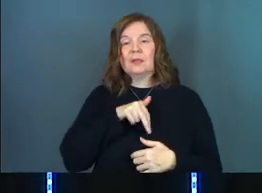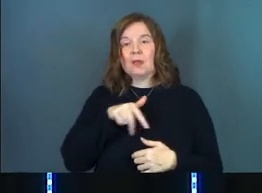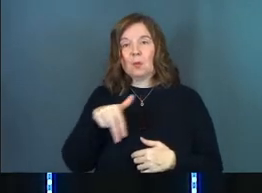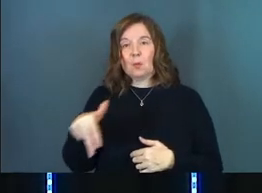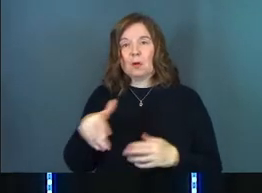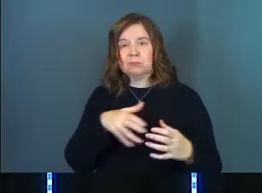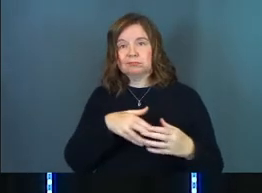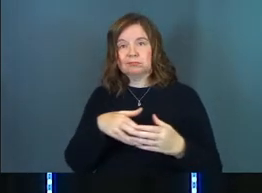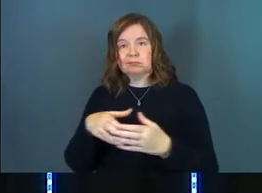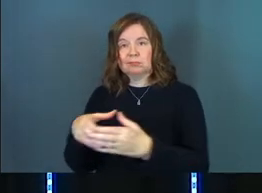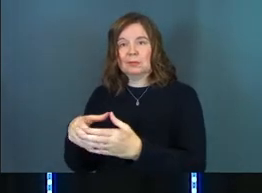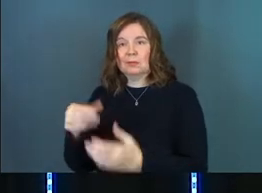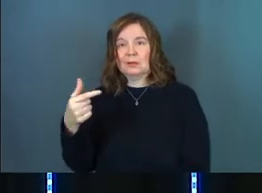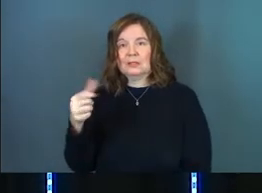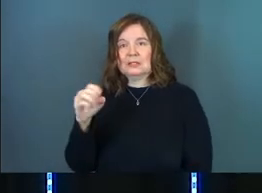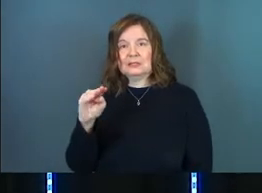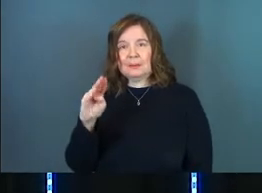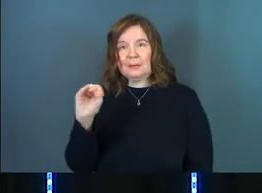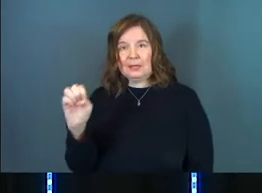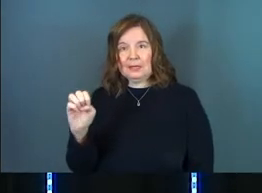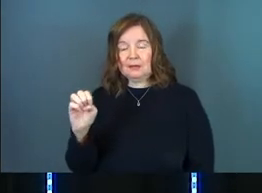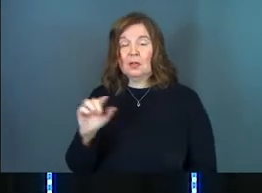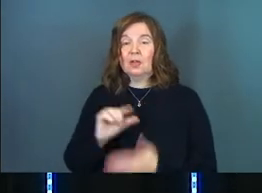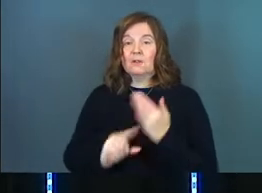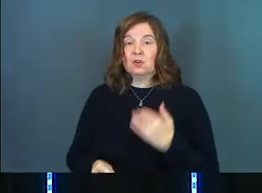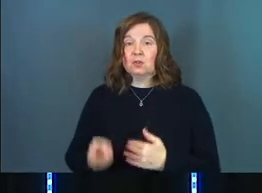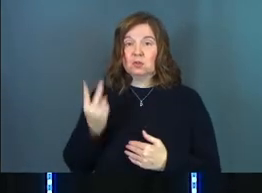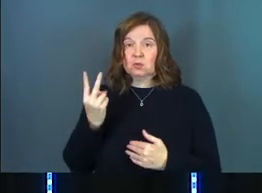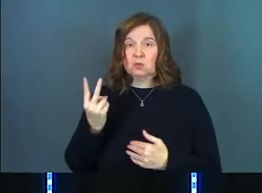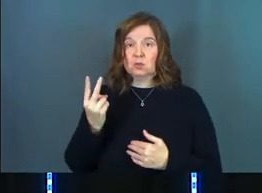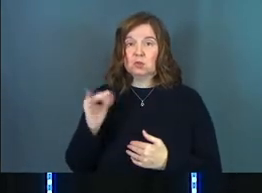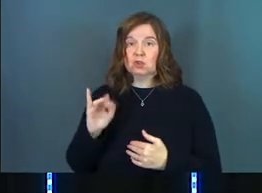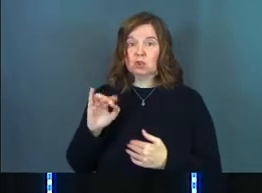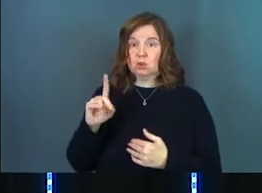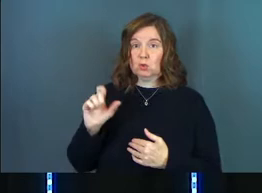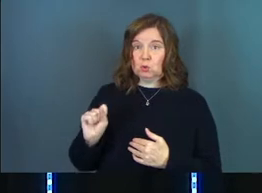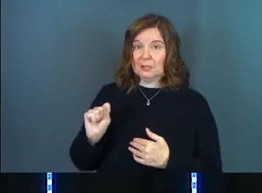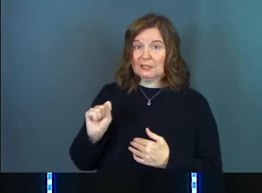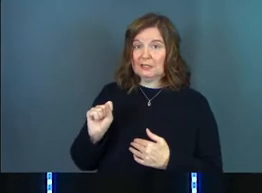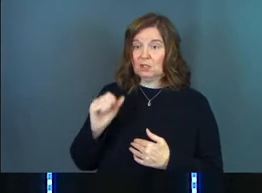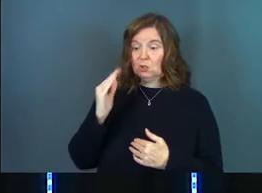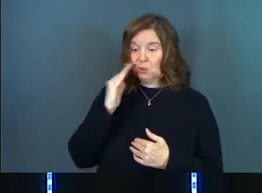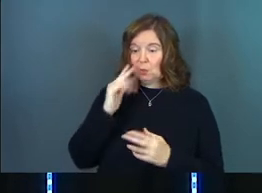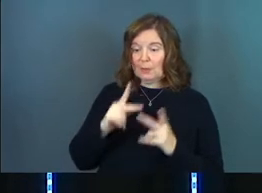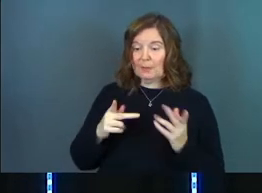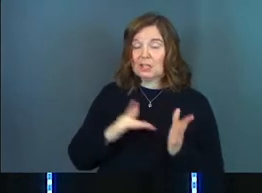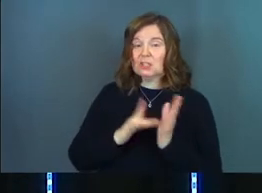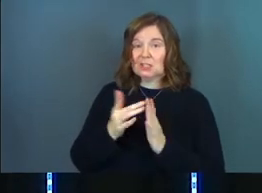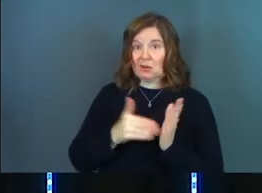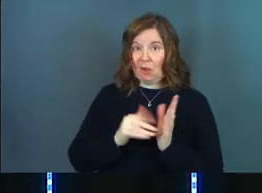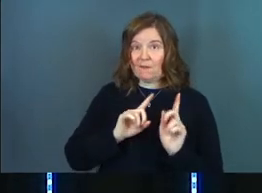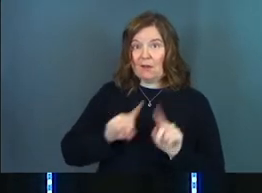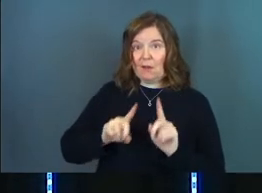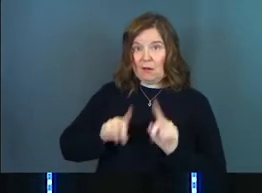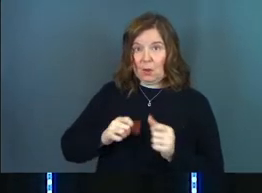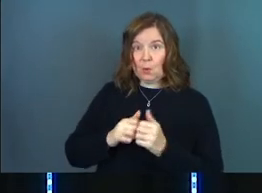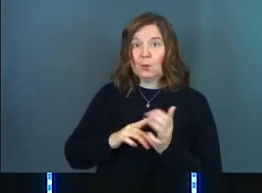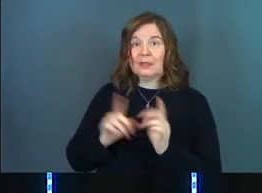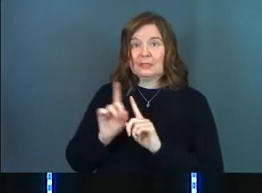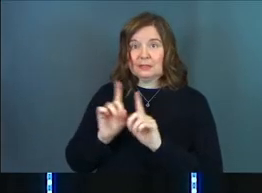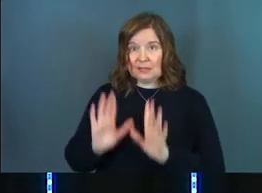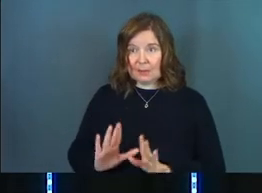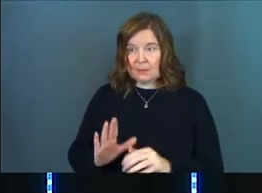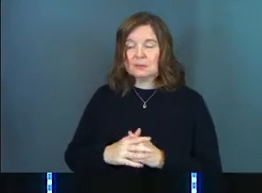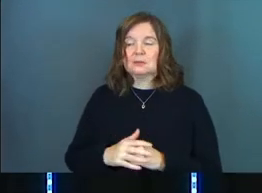Gethsemane. Verse 2, Judas the betrayer knew this place because Jesus had often gone there with his